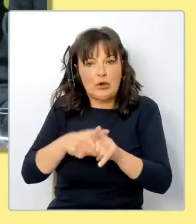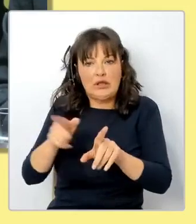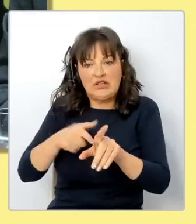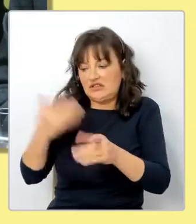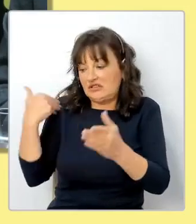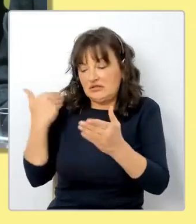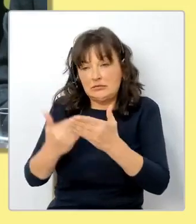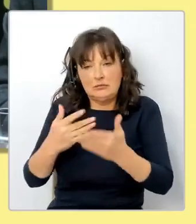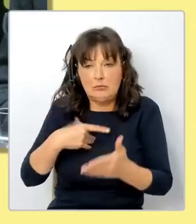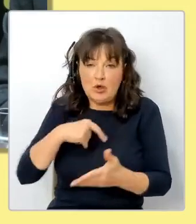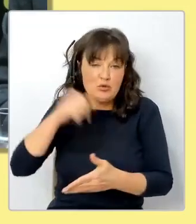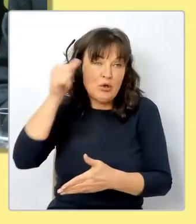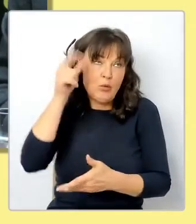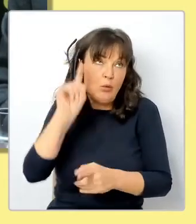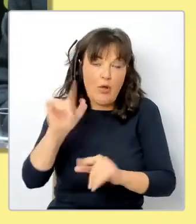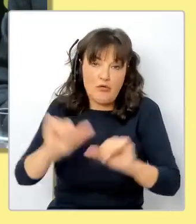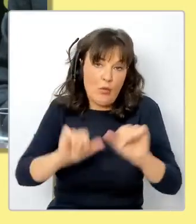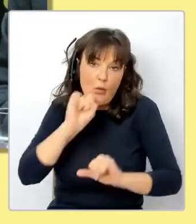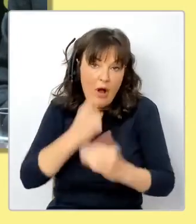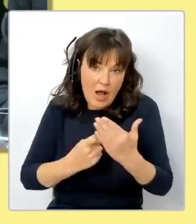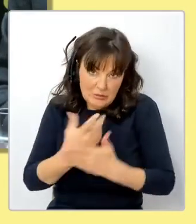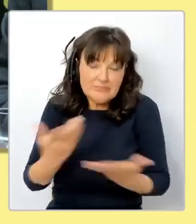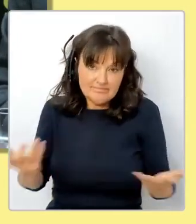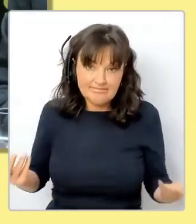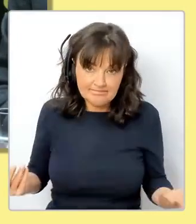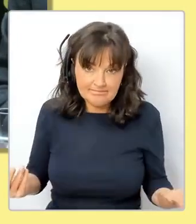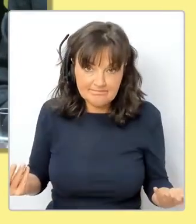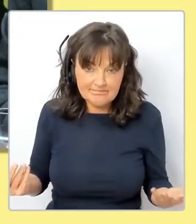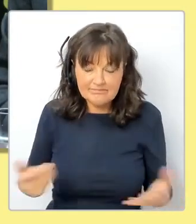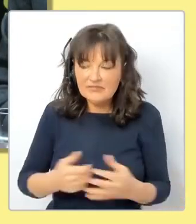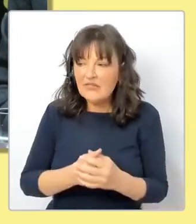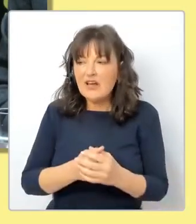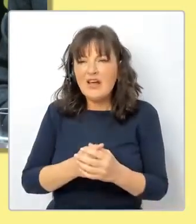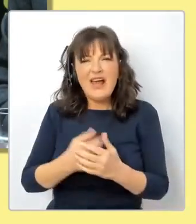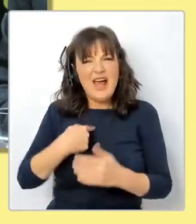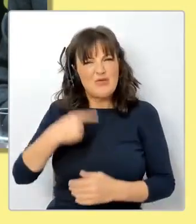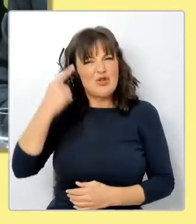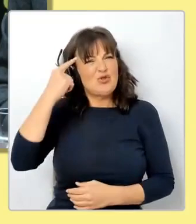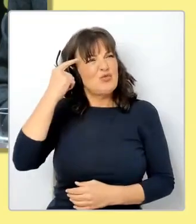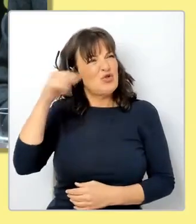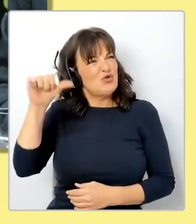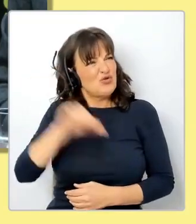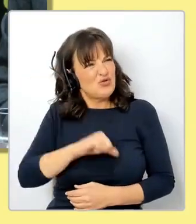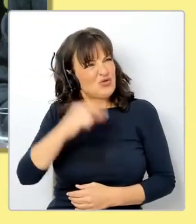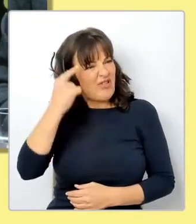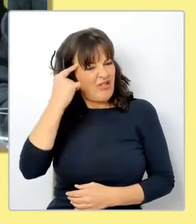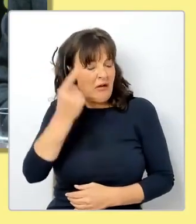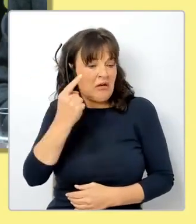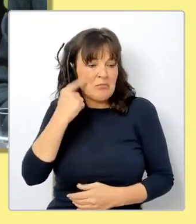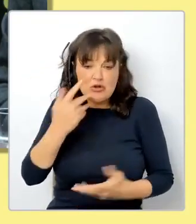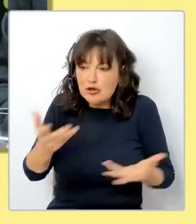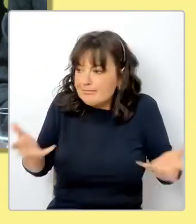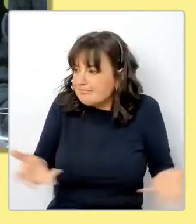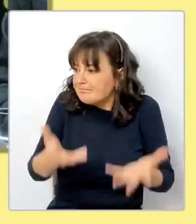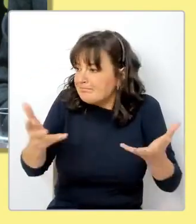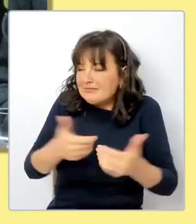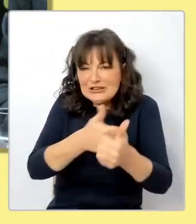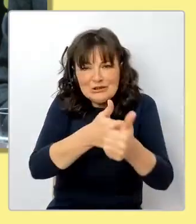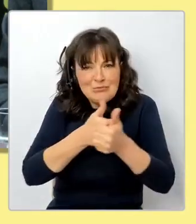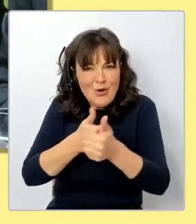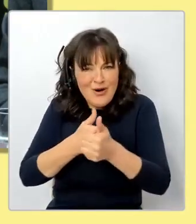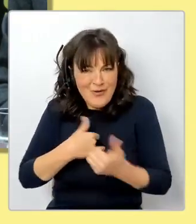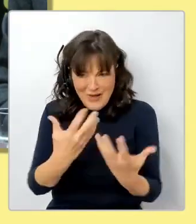that is going to be. You know, and to suggest that what we should do is just build up support, we already have support. You know, there was a poll